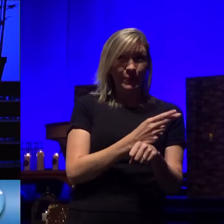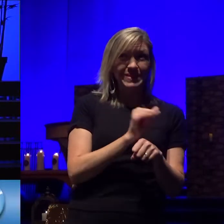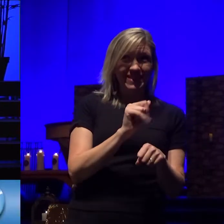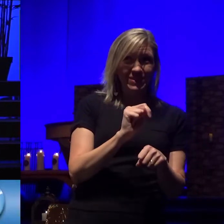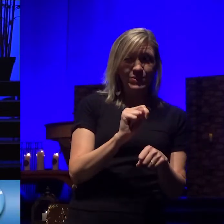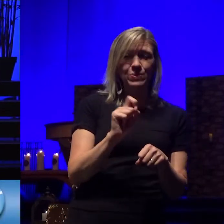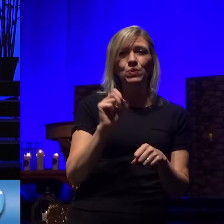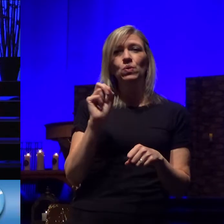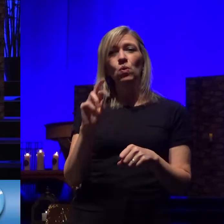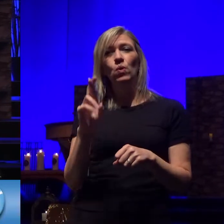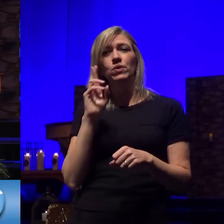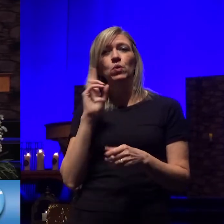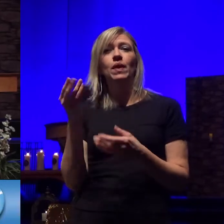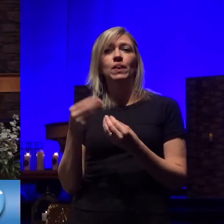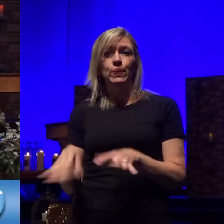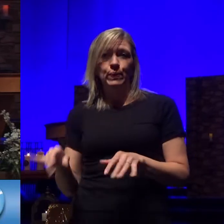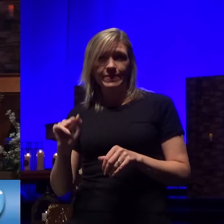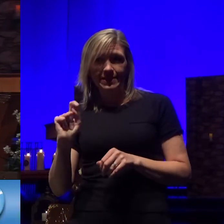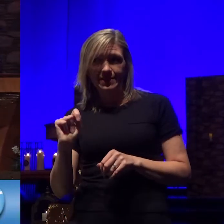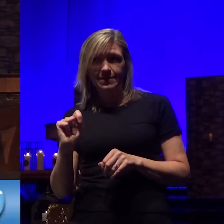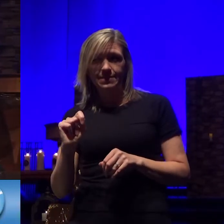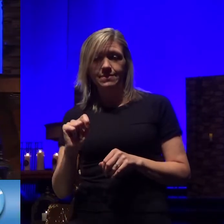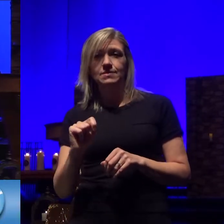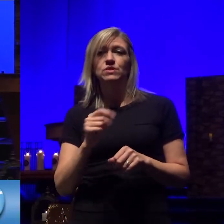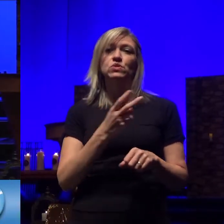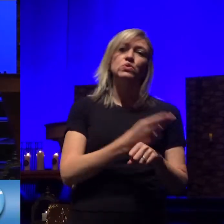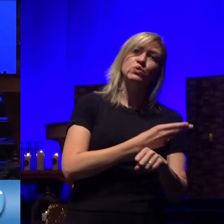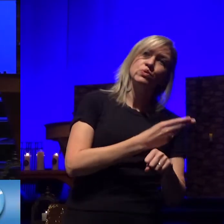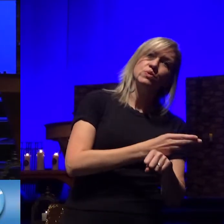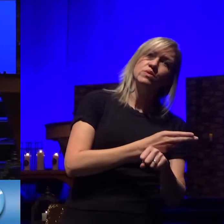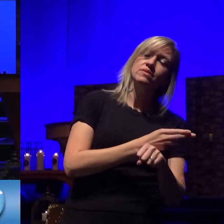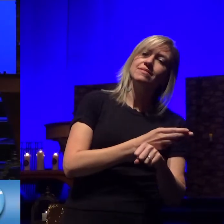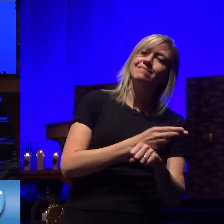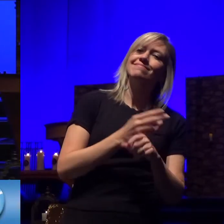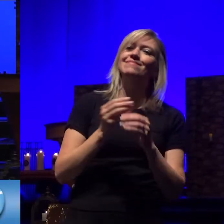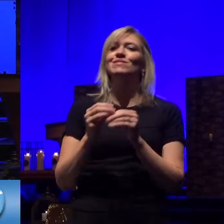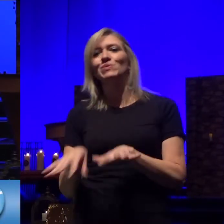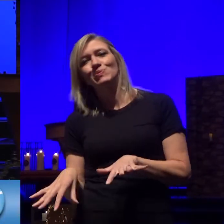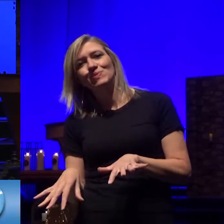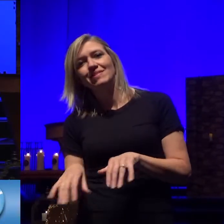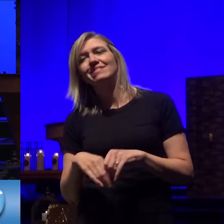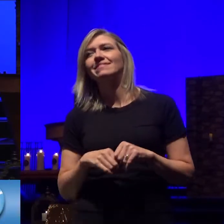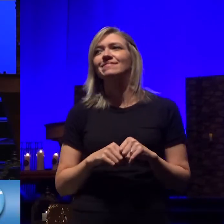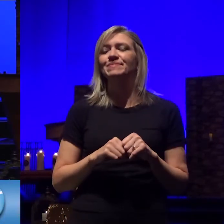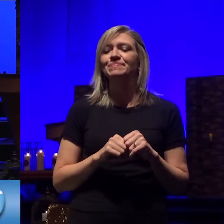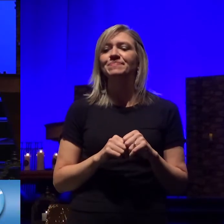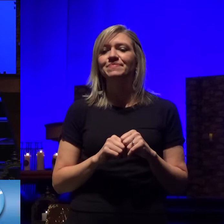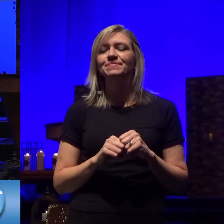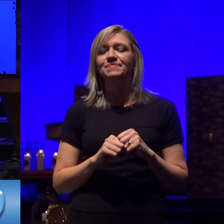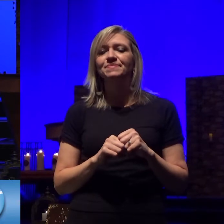it. You've got to use it or you're going to lose it.